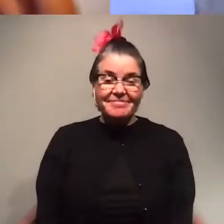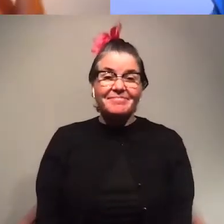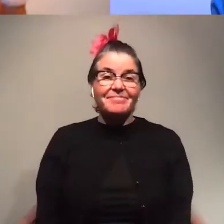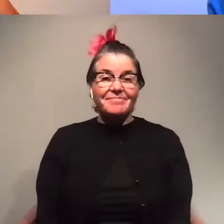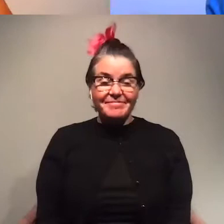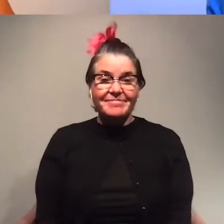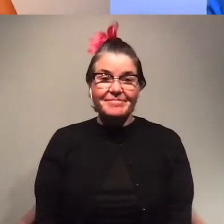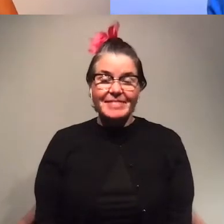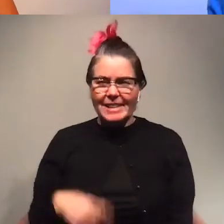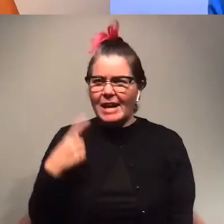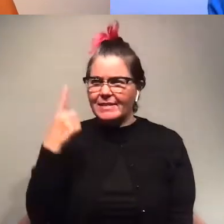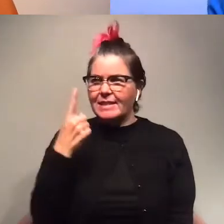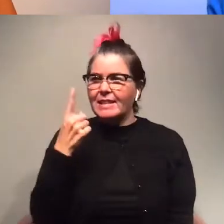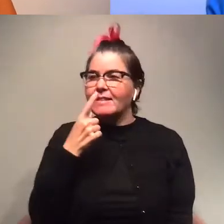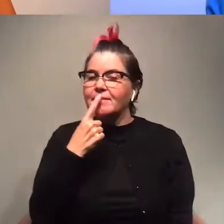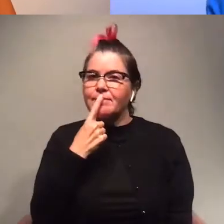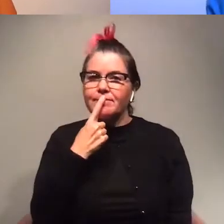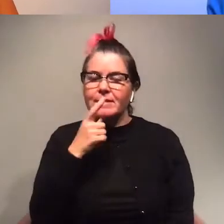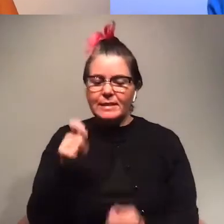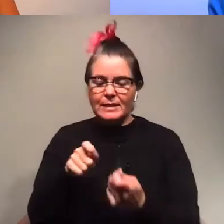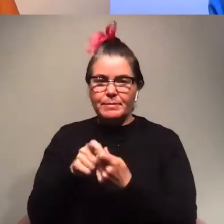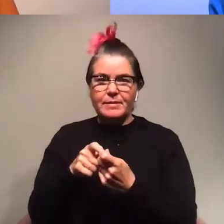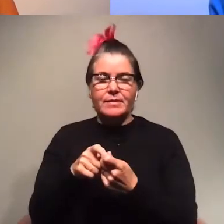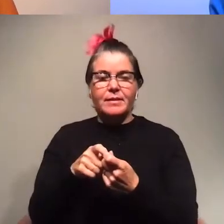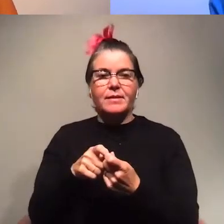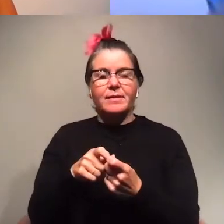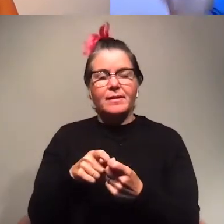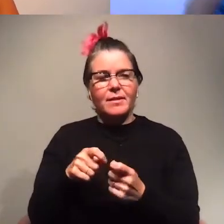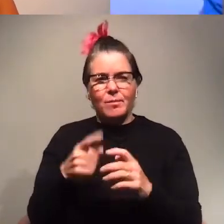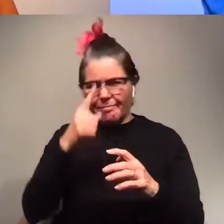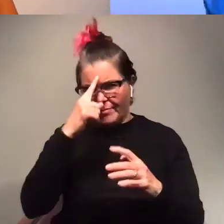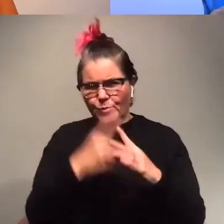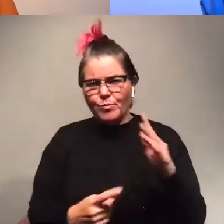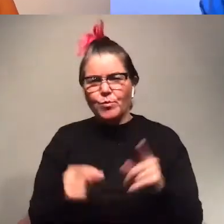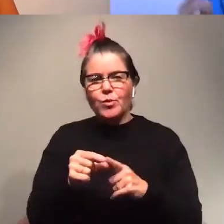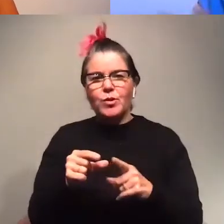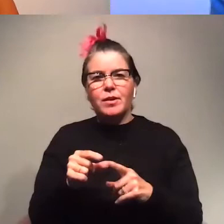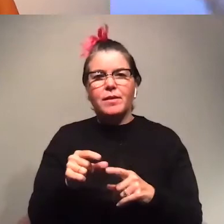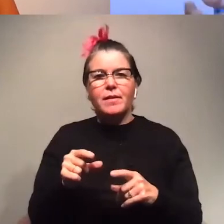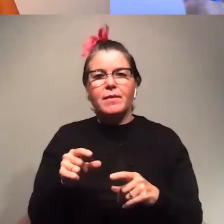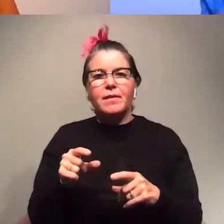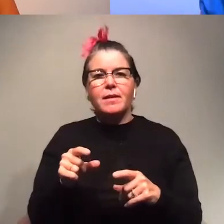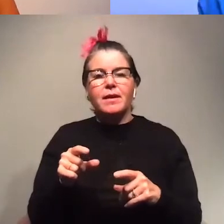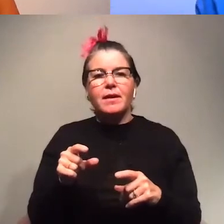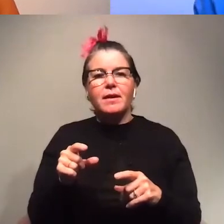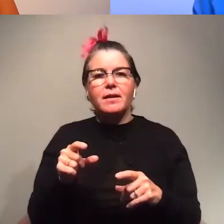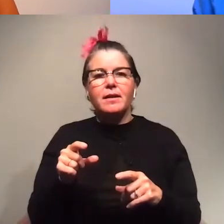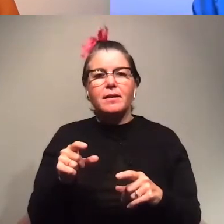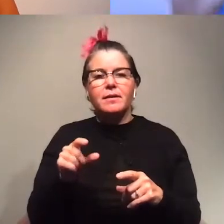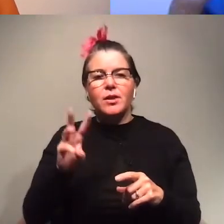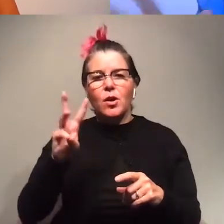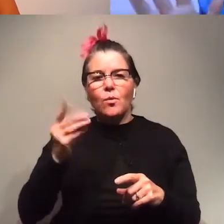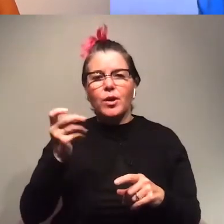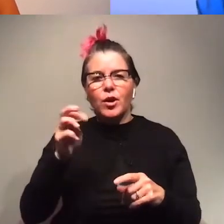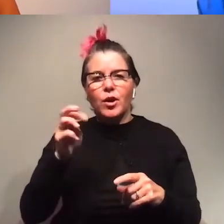I was thinking like the specific word is blanking, but like this like the little diagram, like Whitaker's diagram, and they have those like